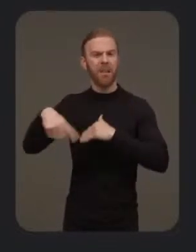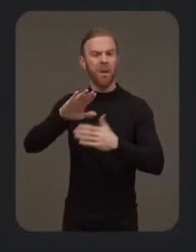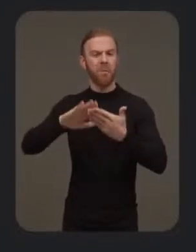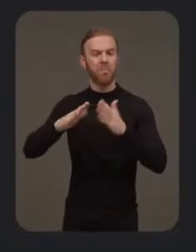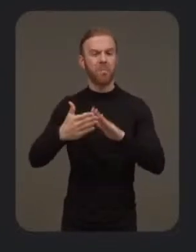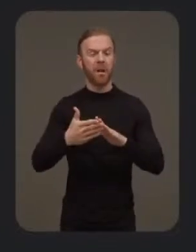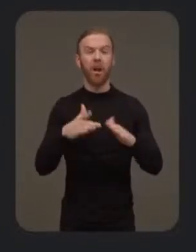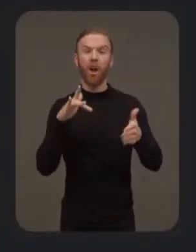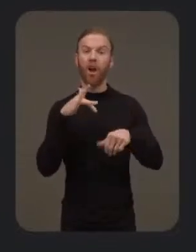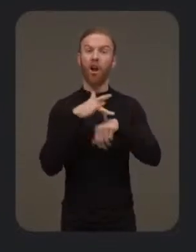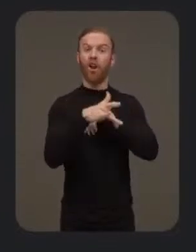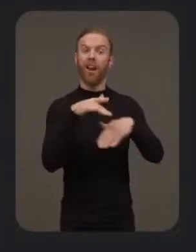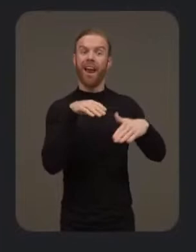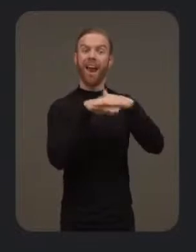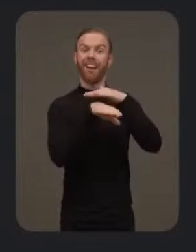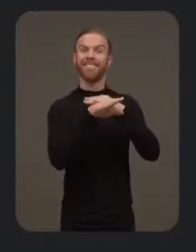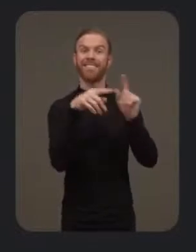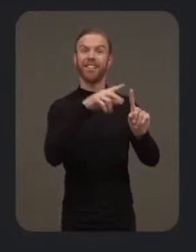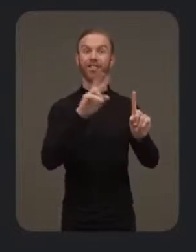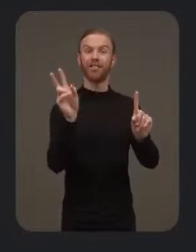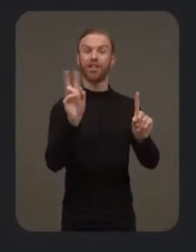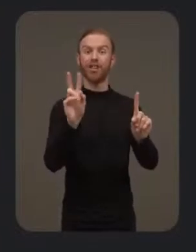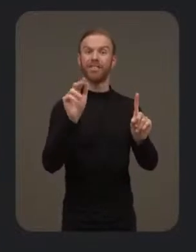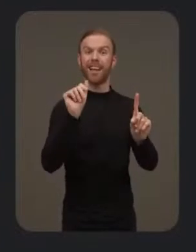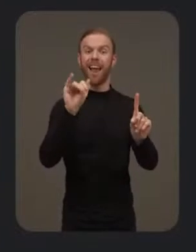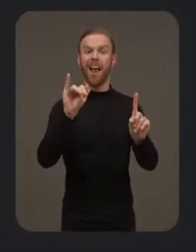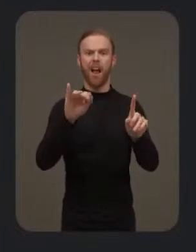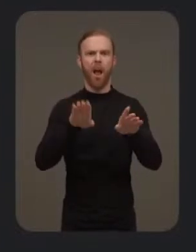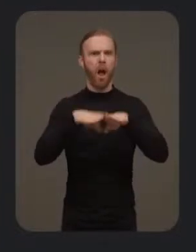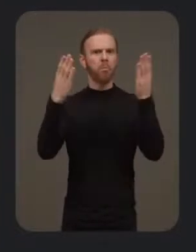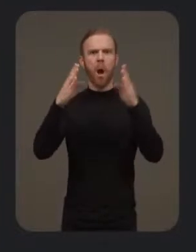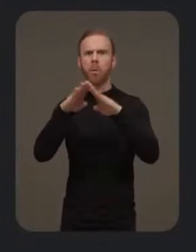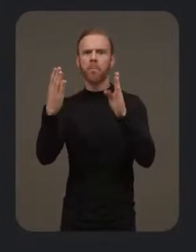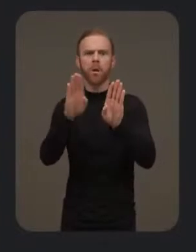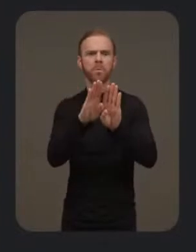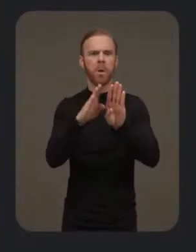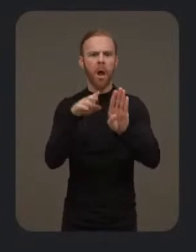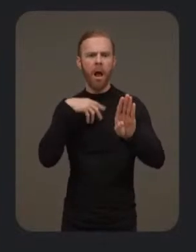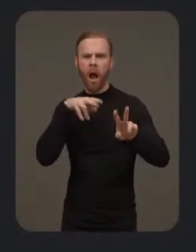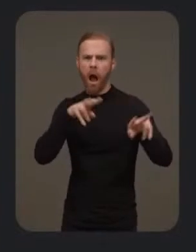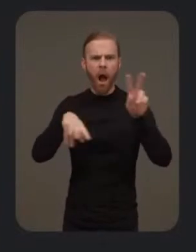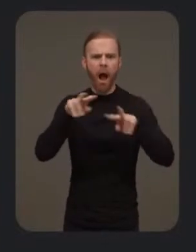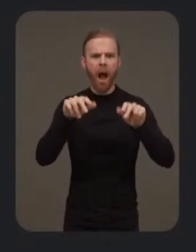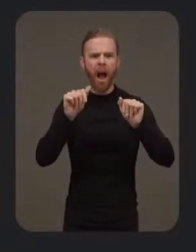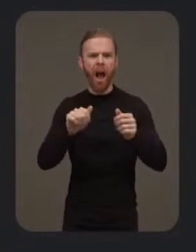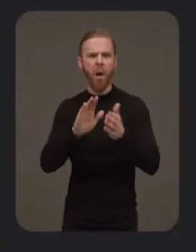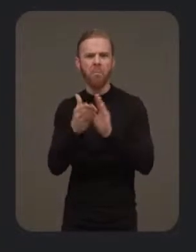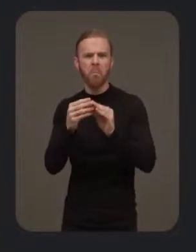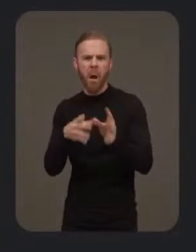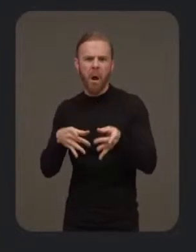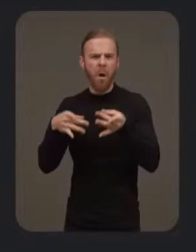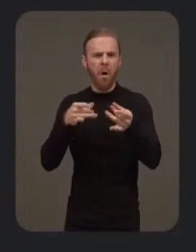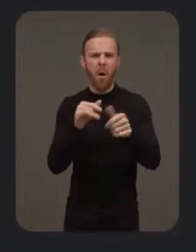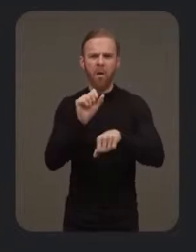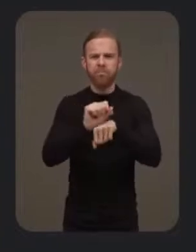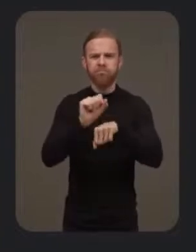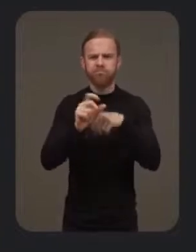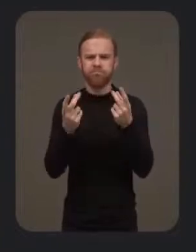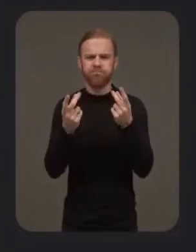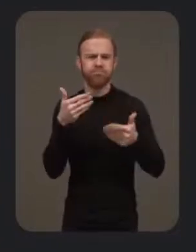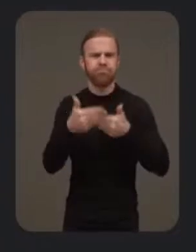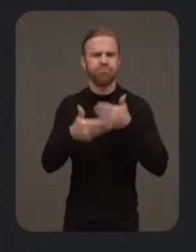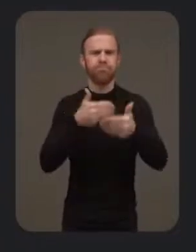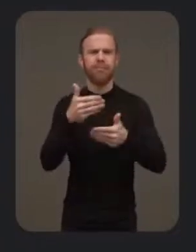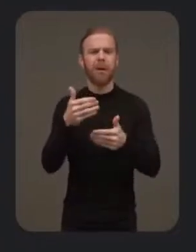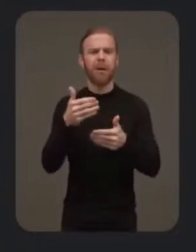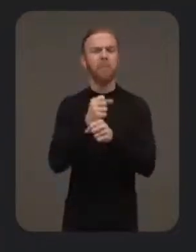access to Vertex APIs opens a lot of doors for us to be most efficient and productive in the way we create experiences for Uber customers.